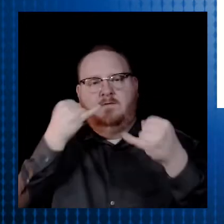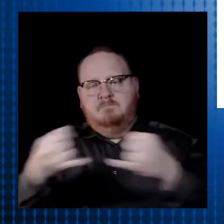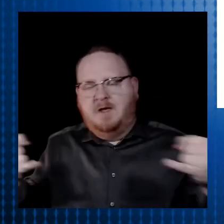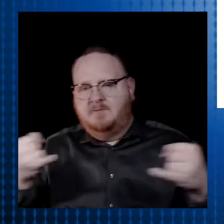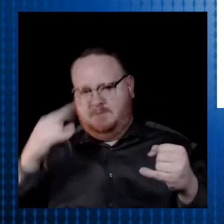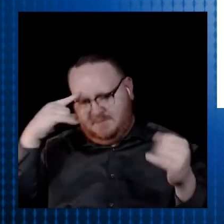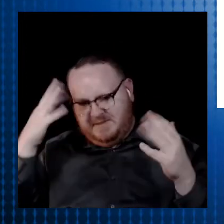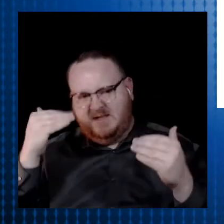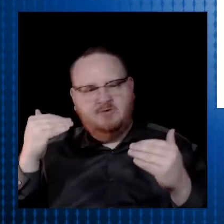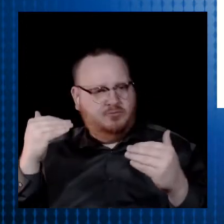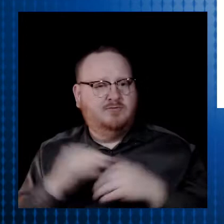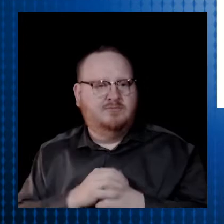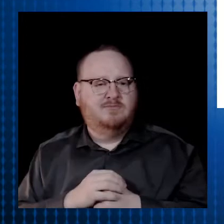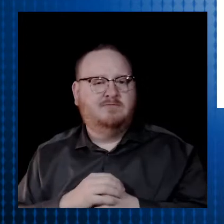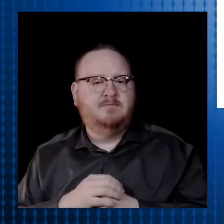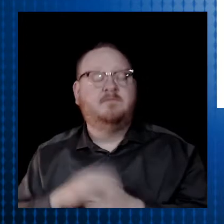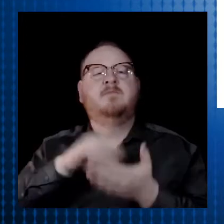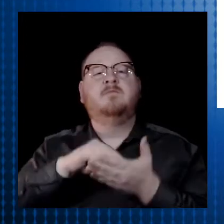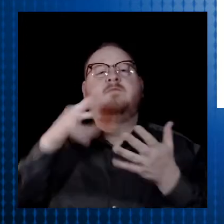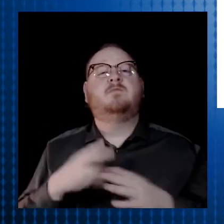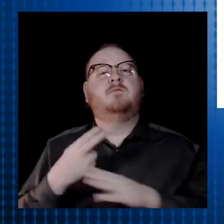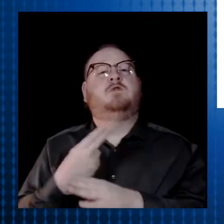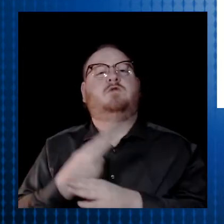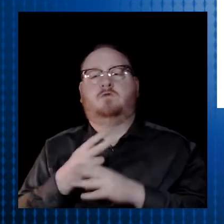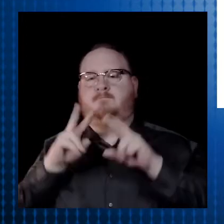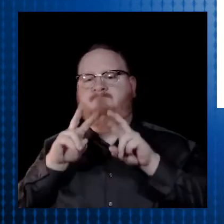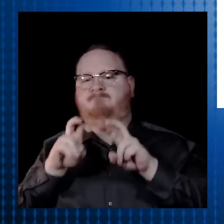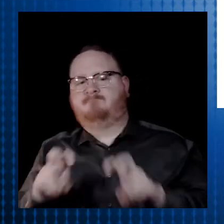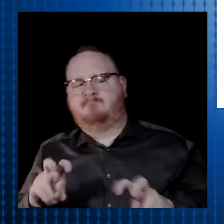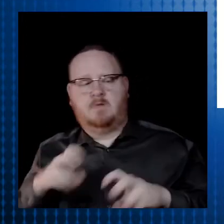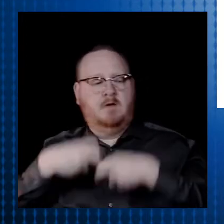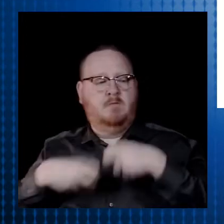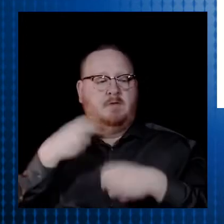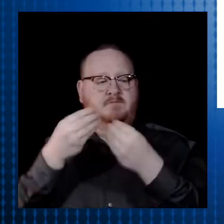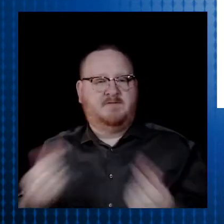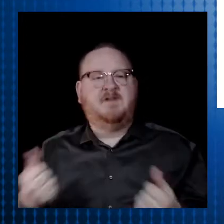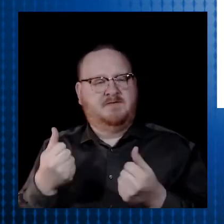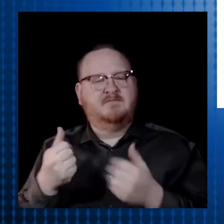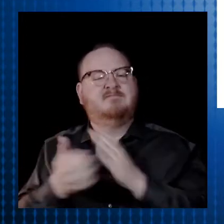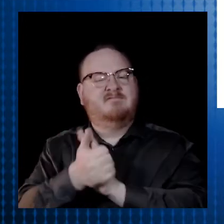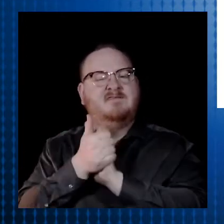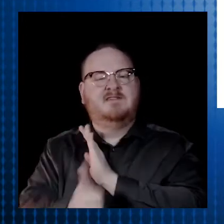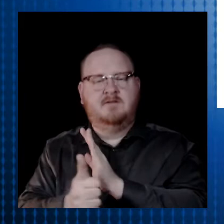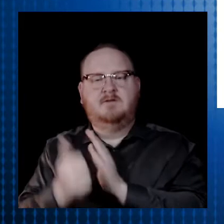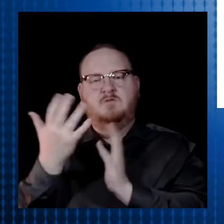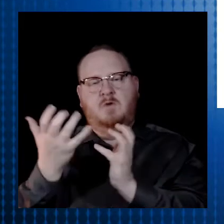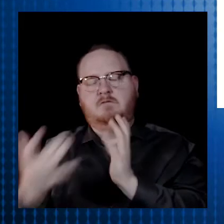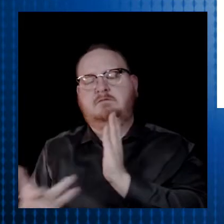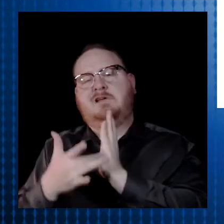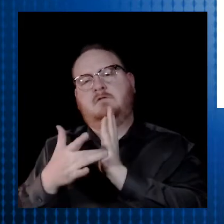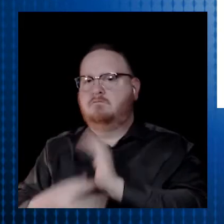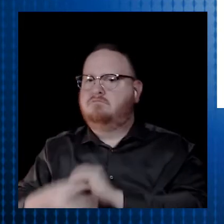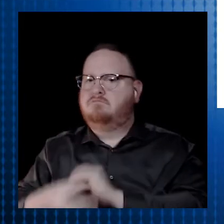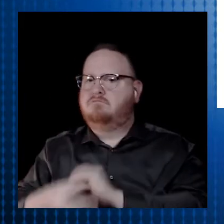expectations. Students use analytical and problem-solving skills while working toward technical proficiency in her classroom. I have